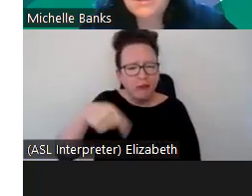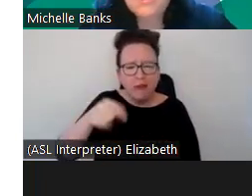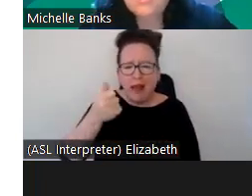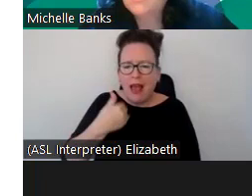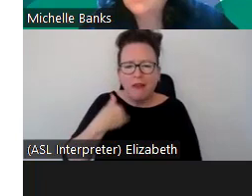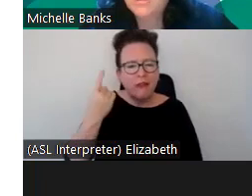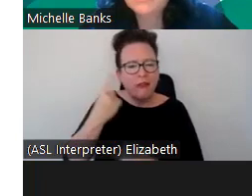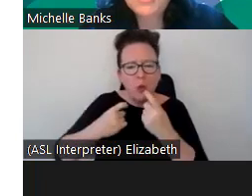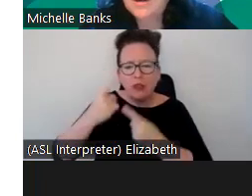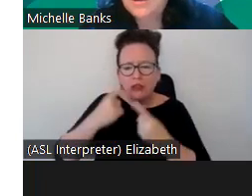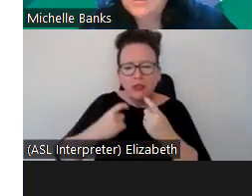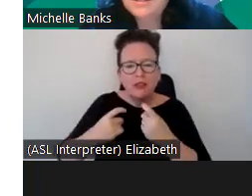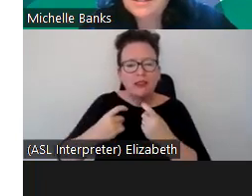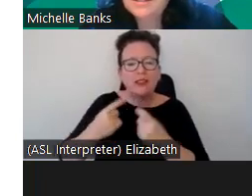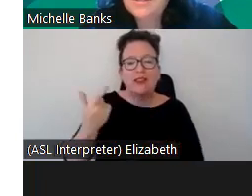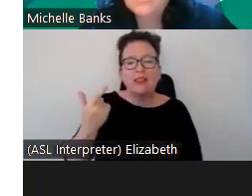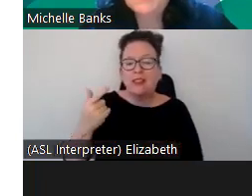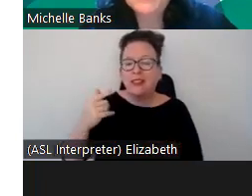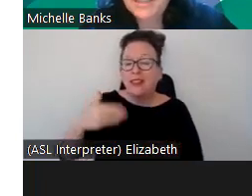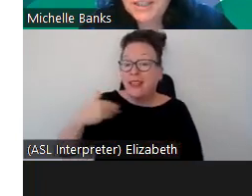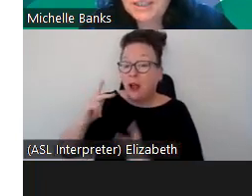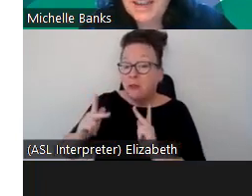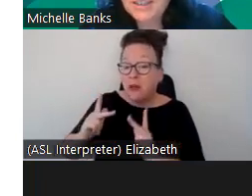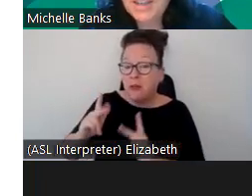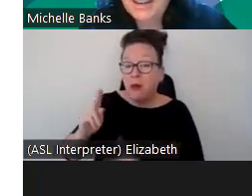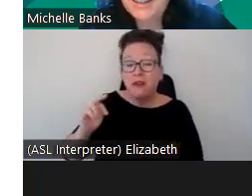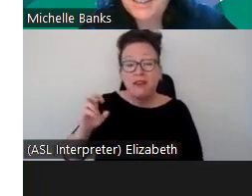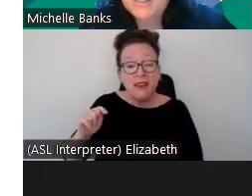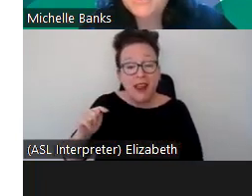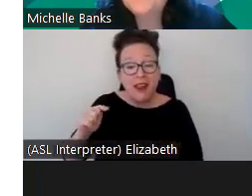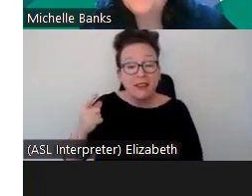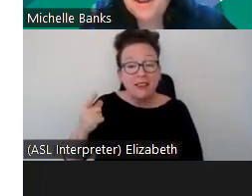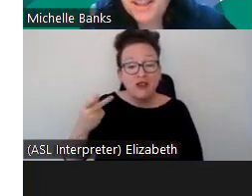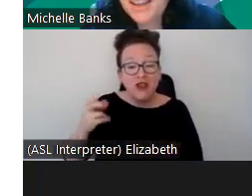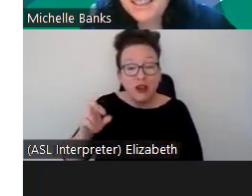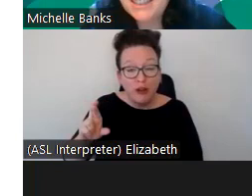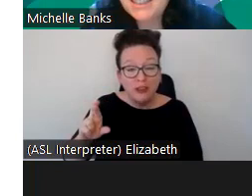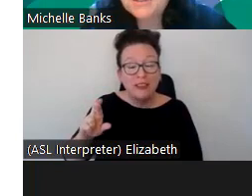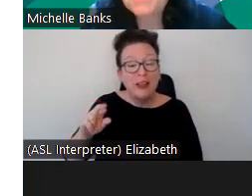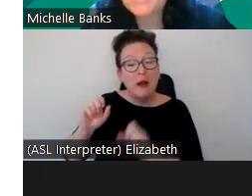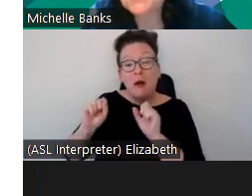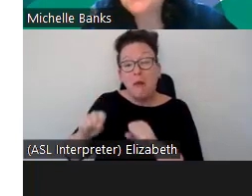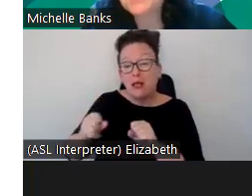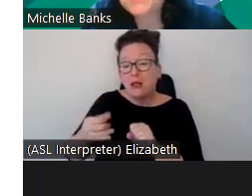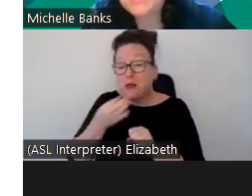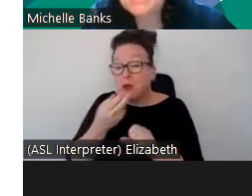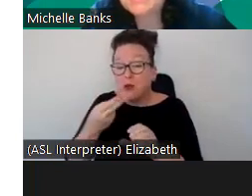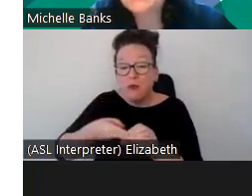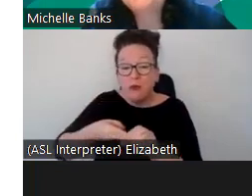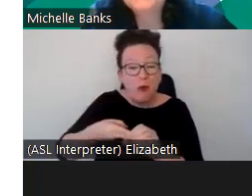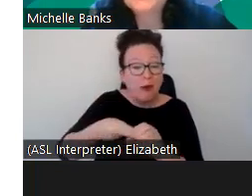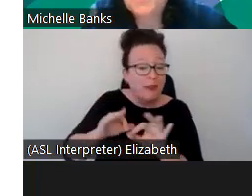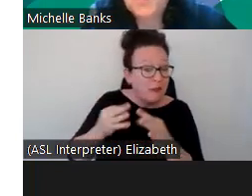questions, NextGeners, potential NextGeners, families, potential